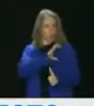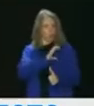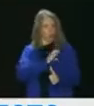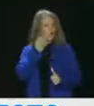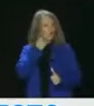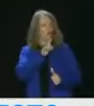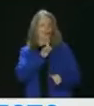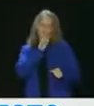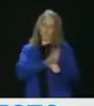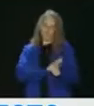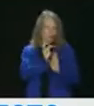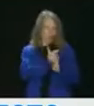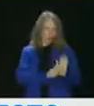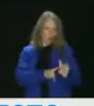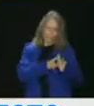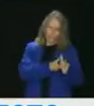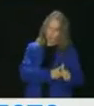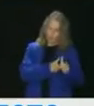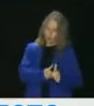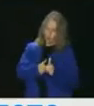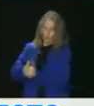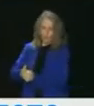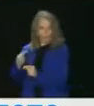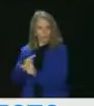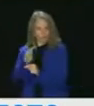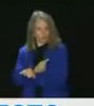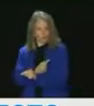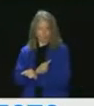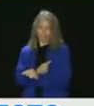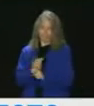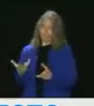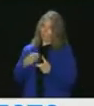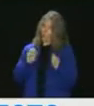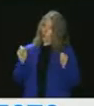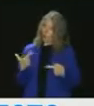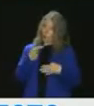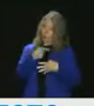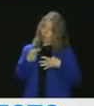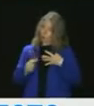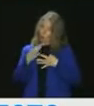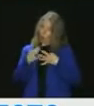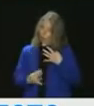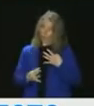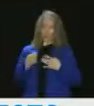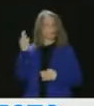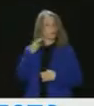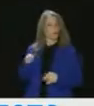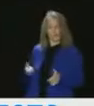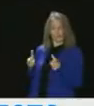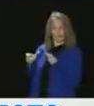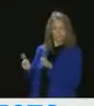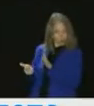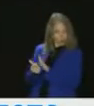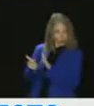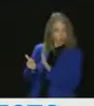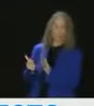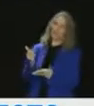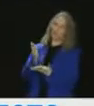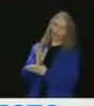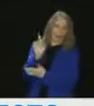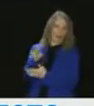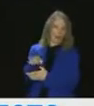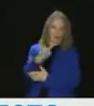the table because this unlawful activity has to end, and it will end.